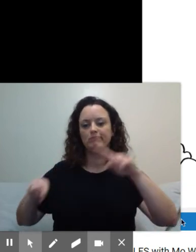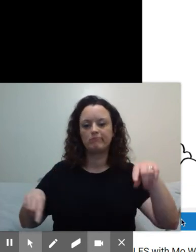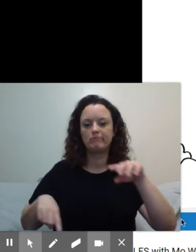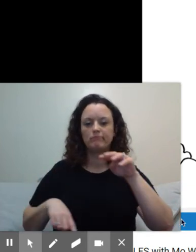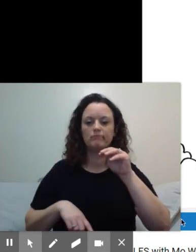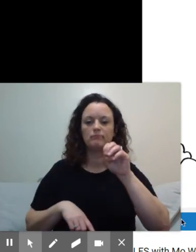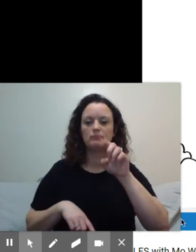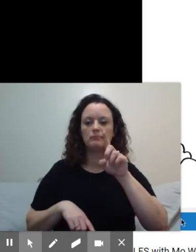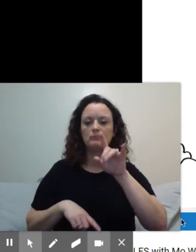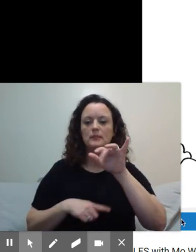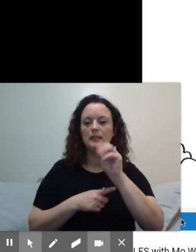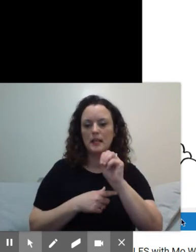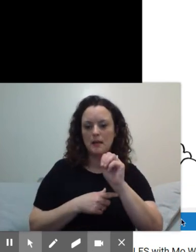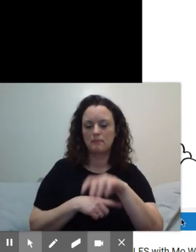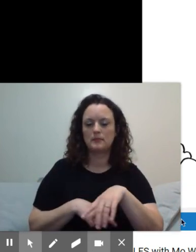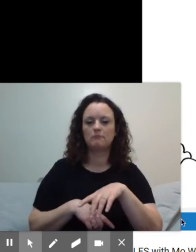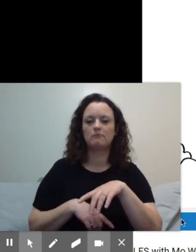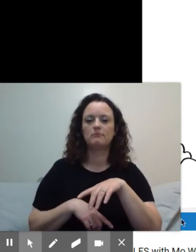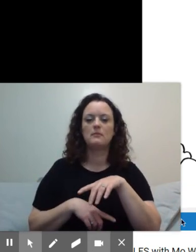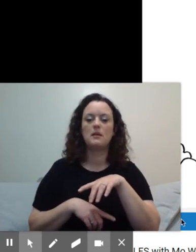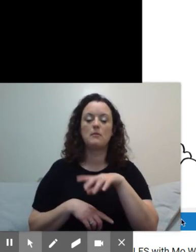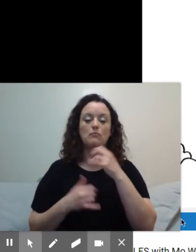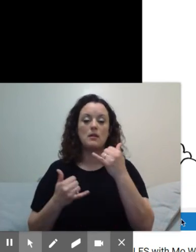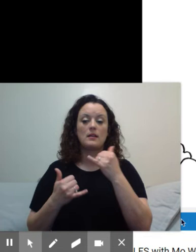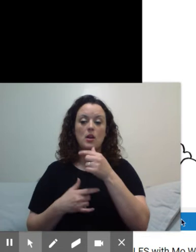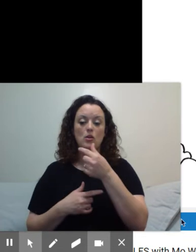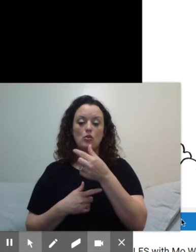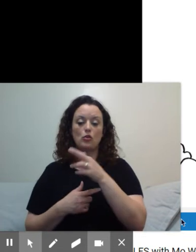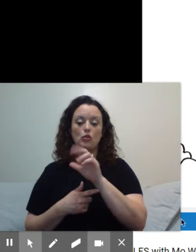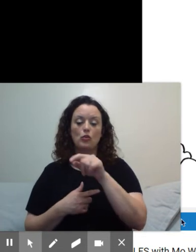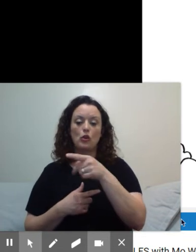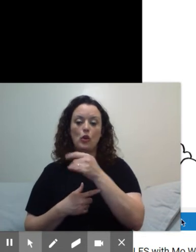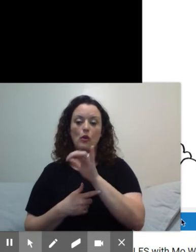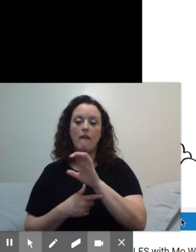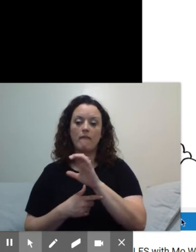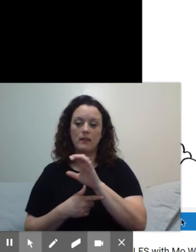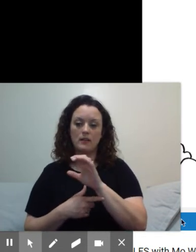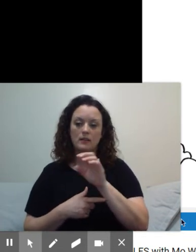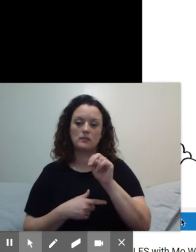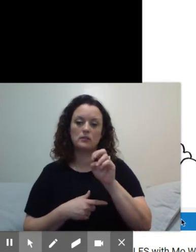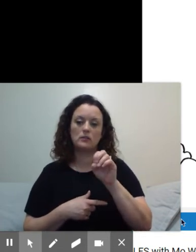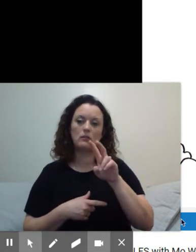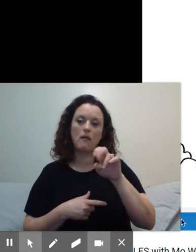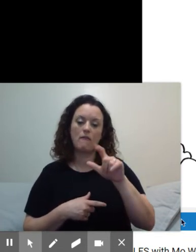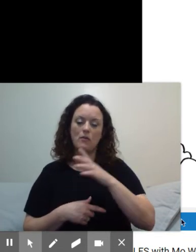I'm working on a graphic novel right now, my second.